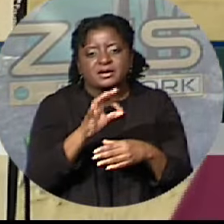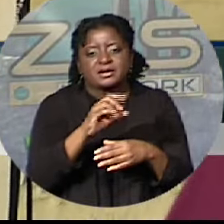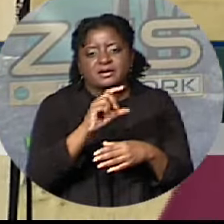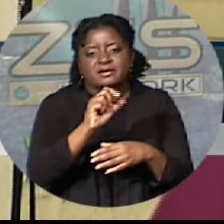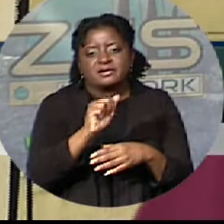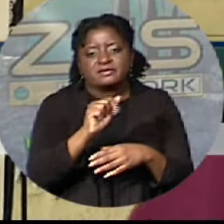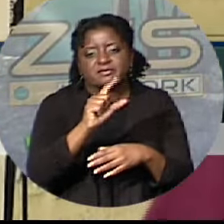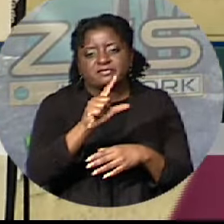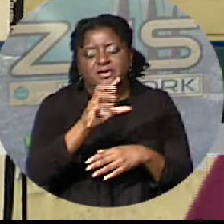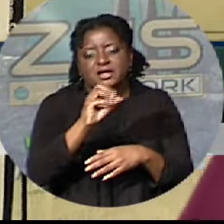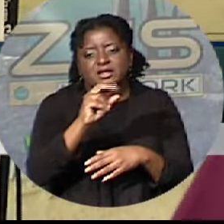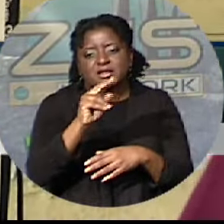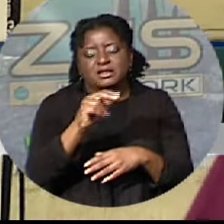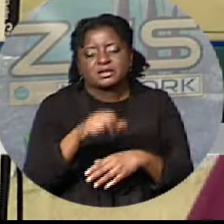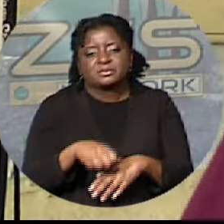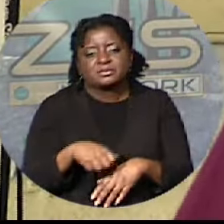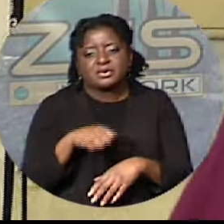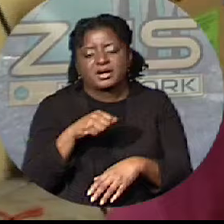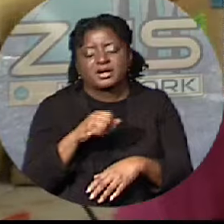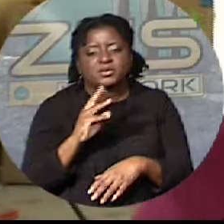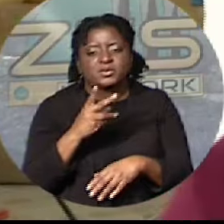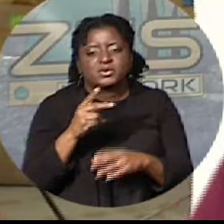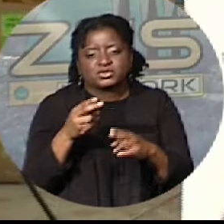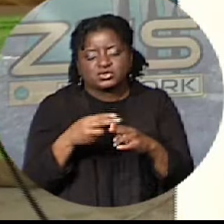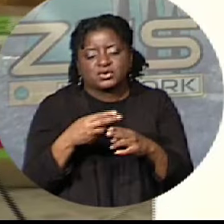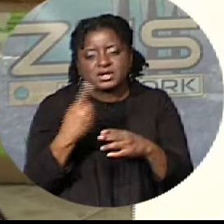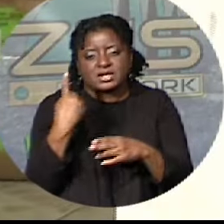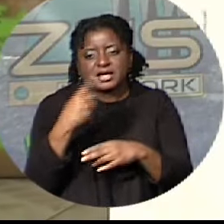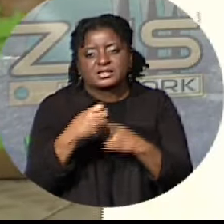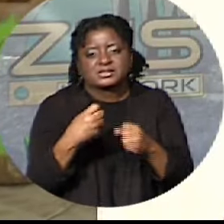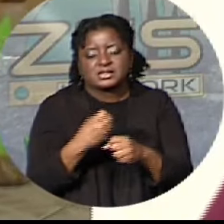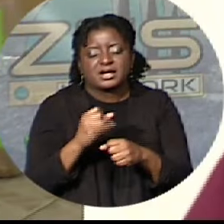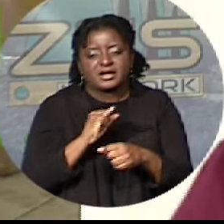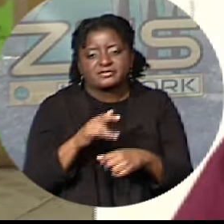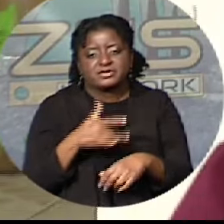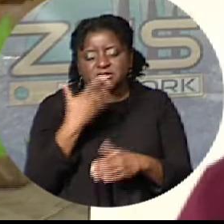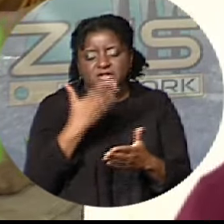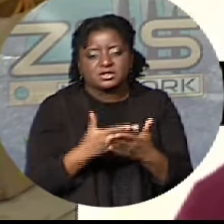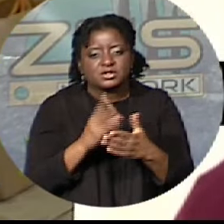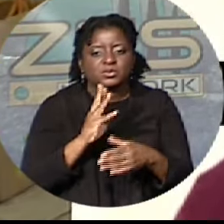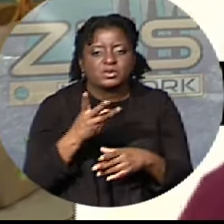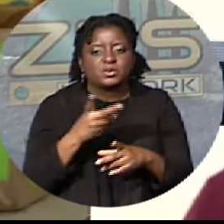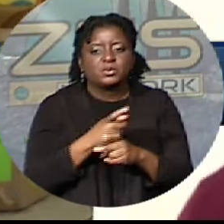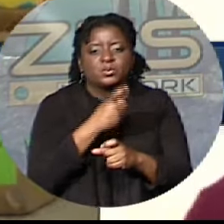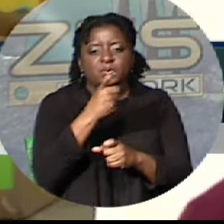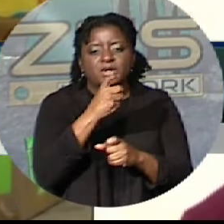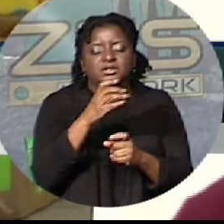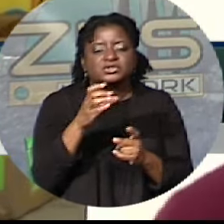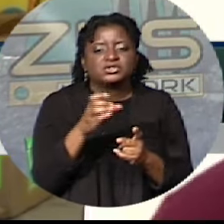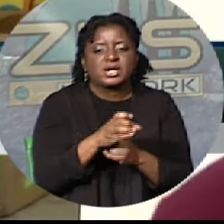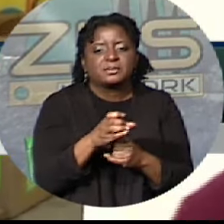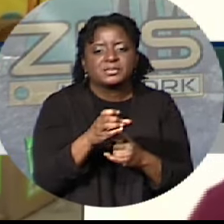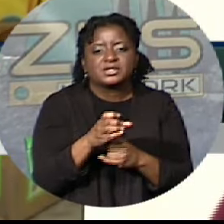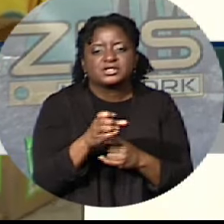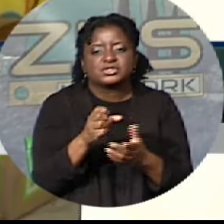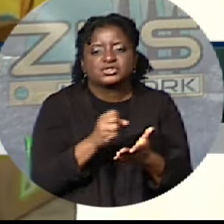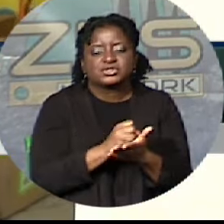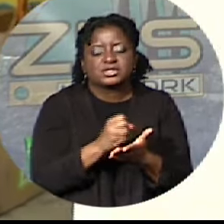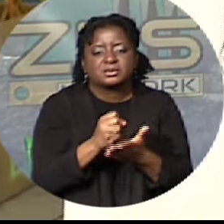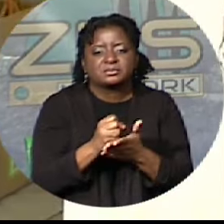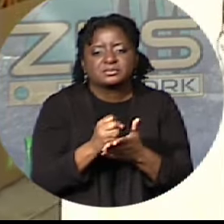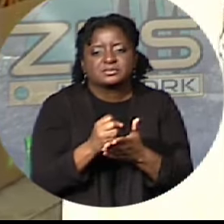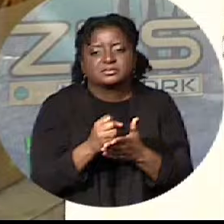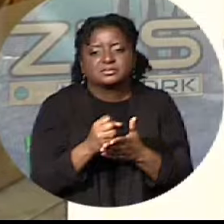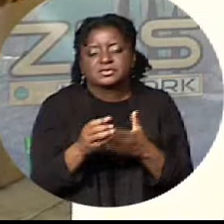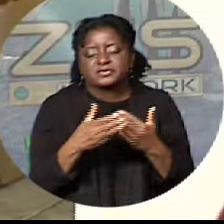but this year we determined to cross over the finish line. I feel good that we won the championship. Even though one of our players are graduating,